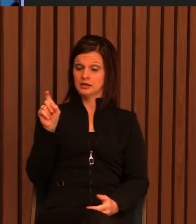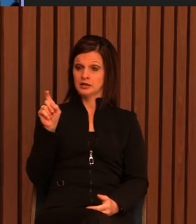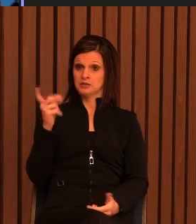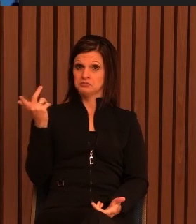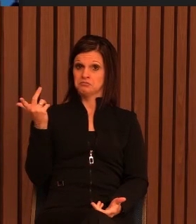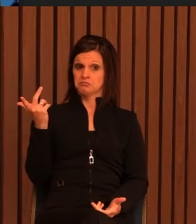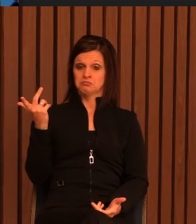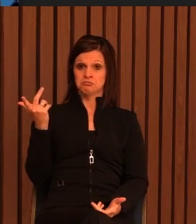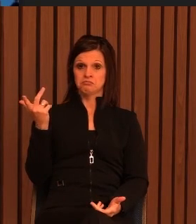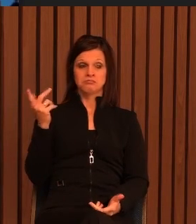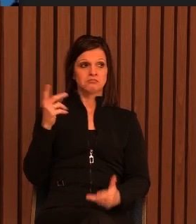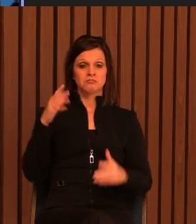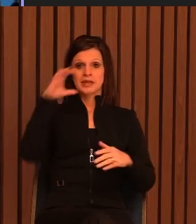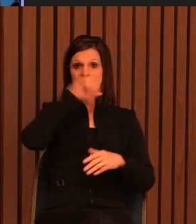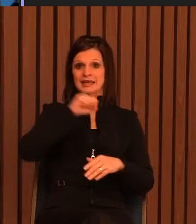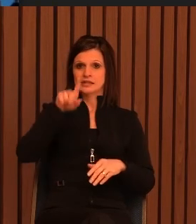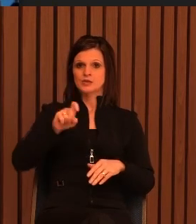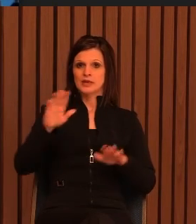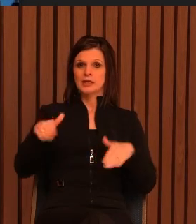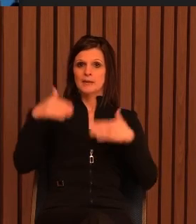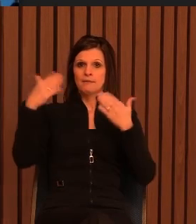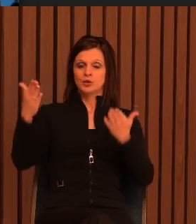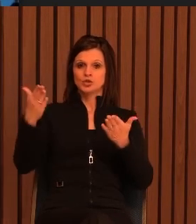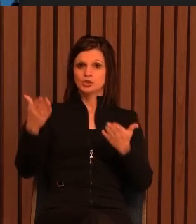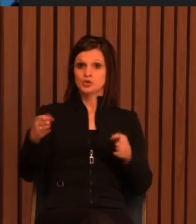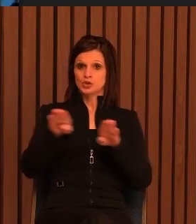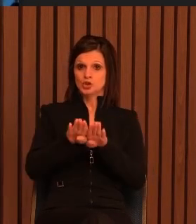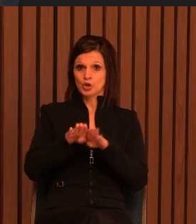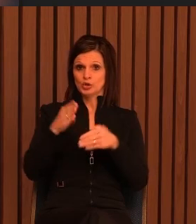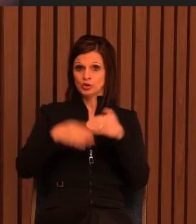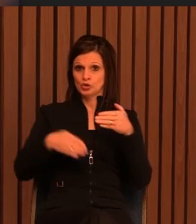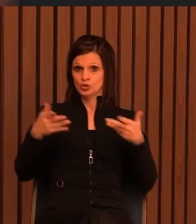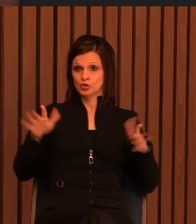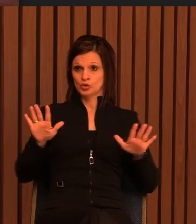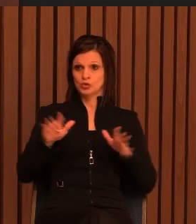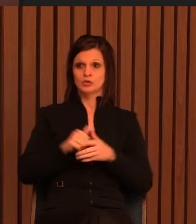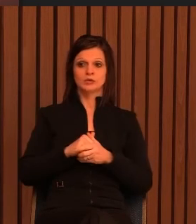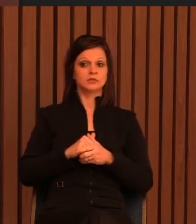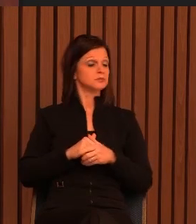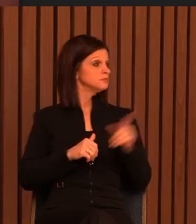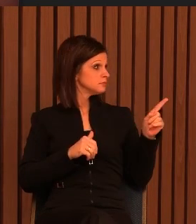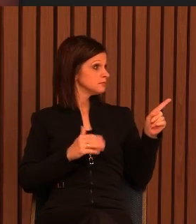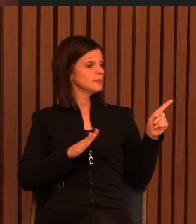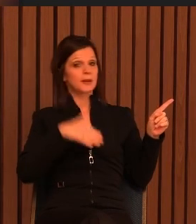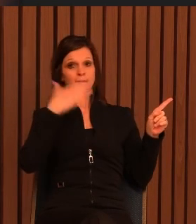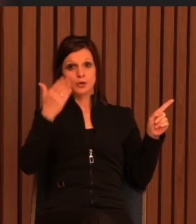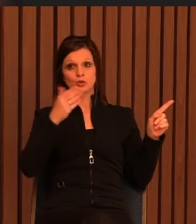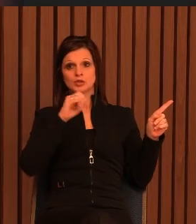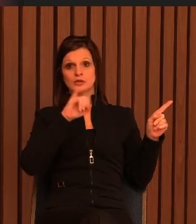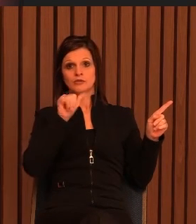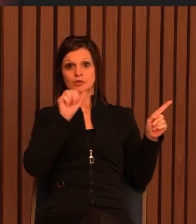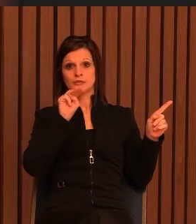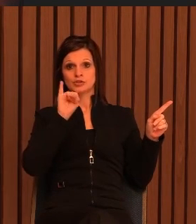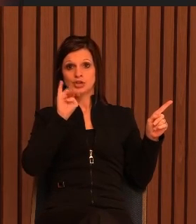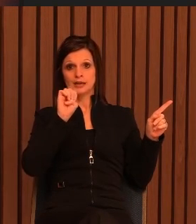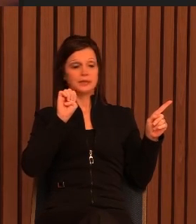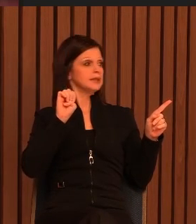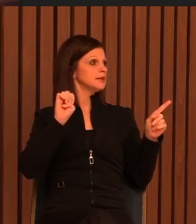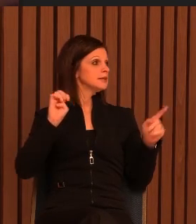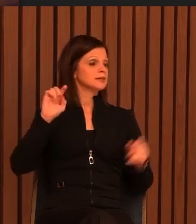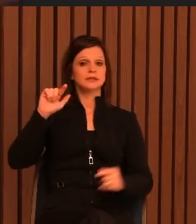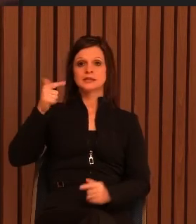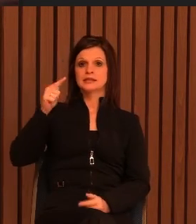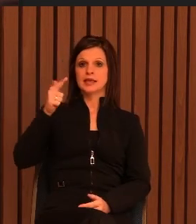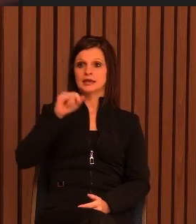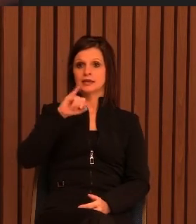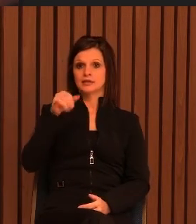So I guess we need a motion to adjourn our committee. I'll make that motion. Thank you, Jamie, and a second. All